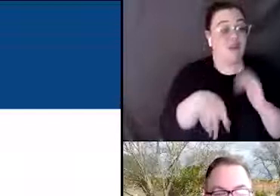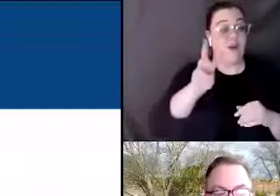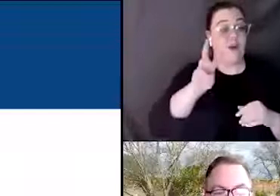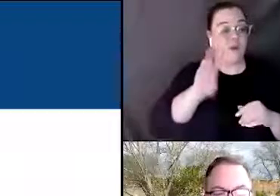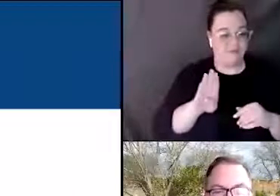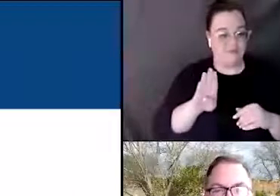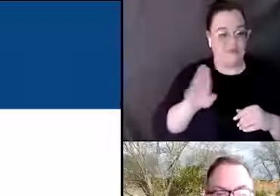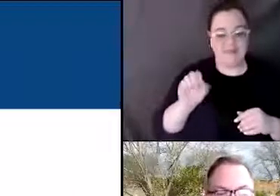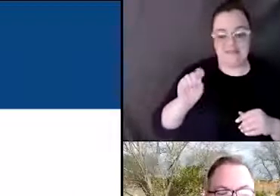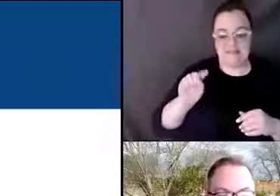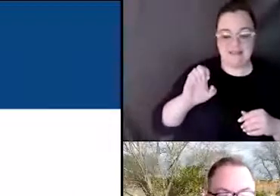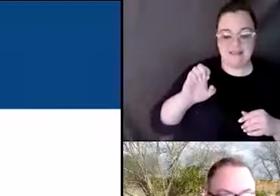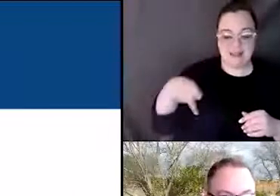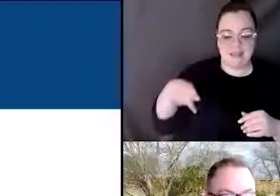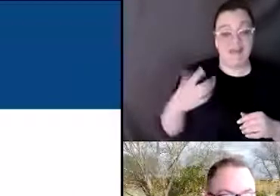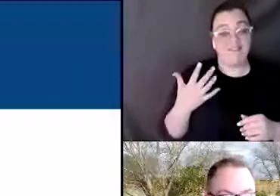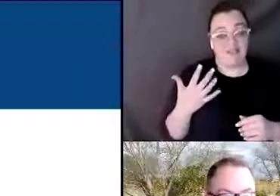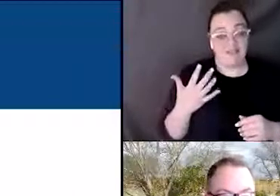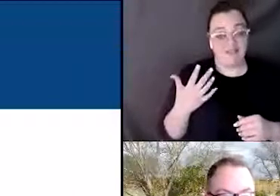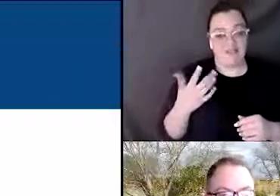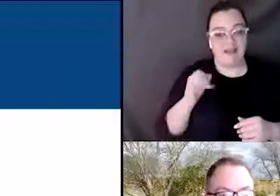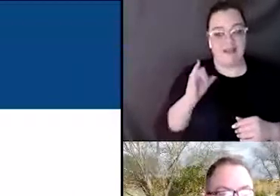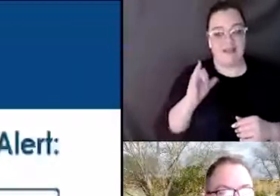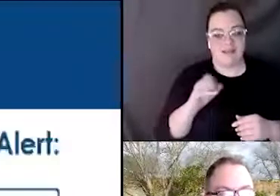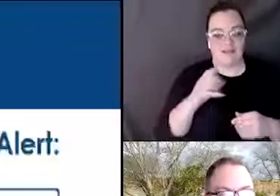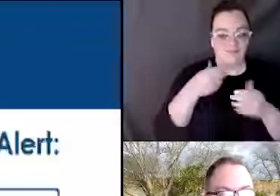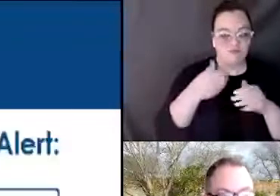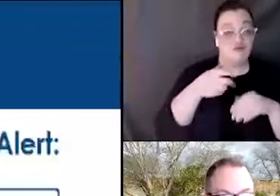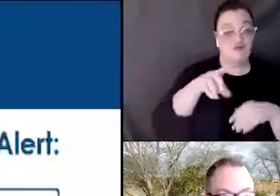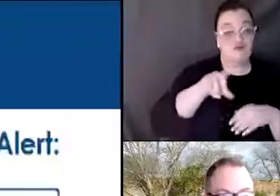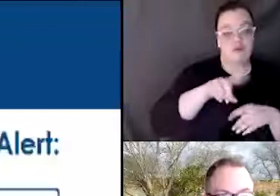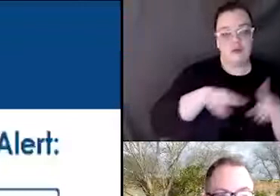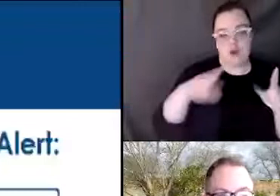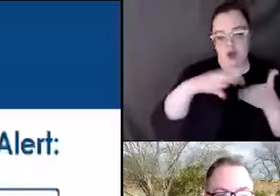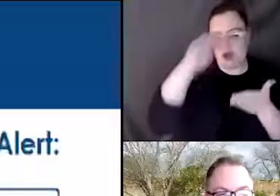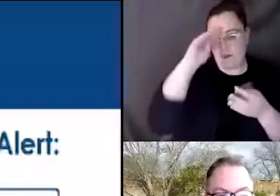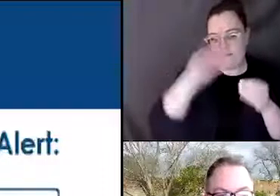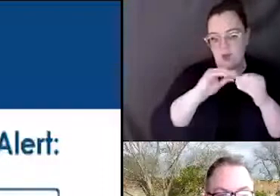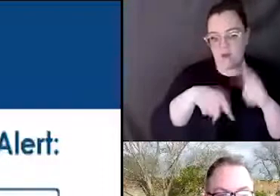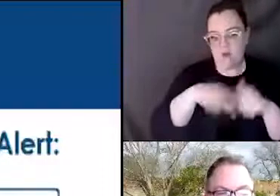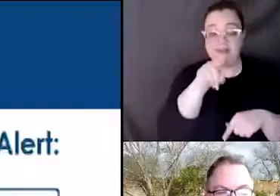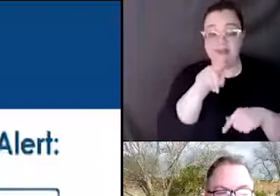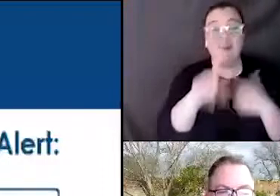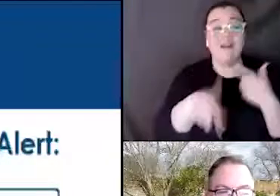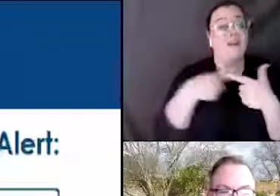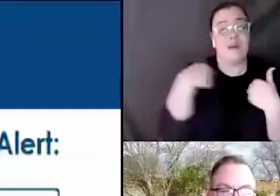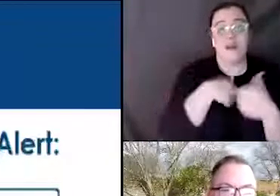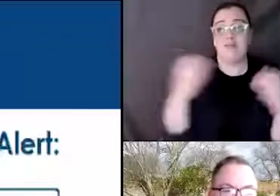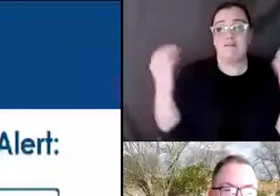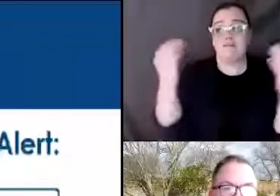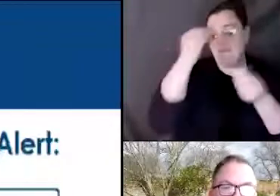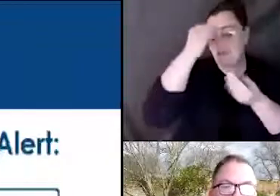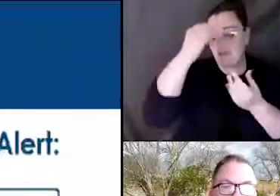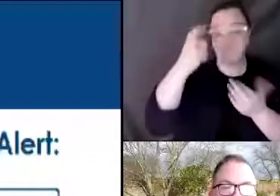earthquakecountry.org/step 5. Step 5 of the 7 steps of earthquake safety. And we do have information. You notice this is actually